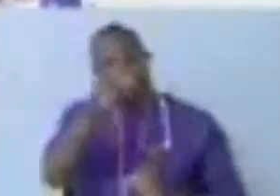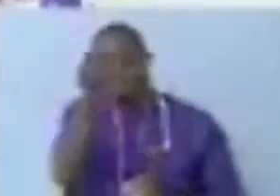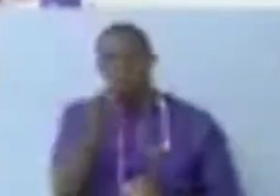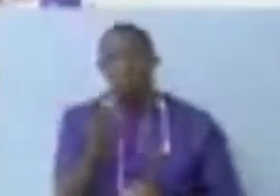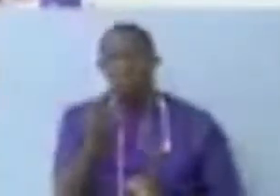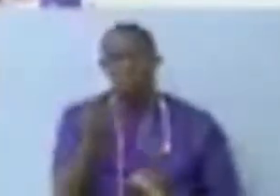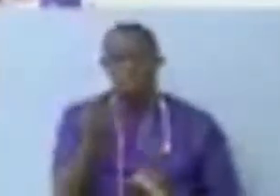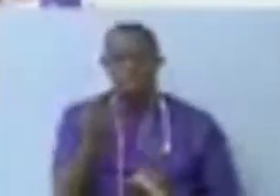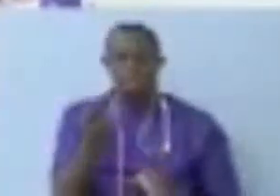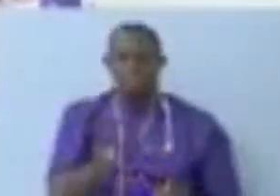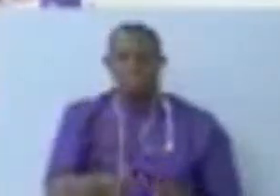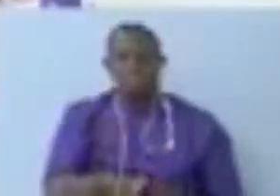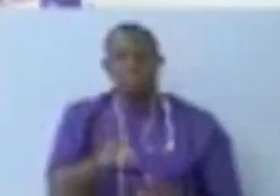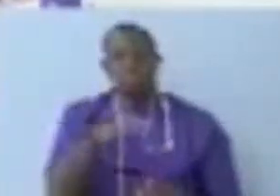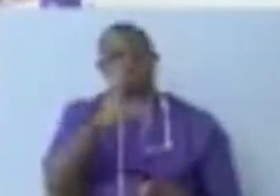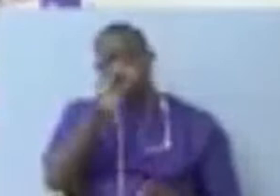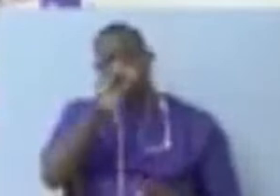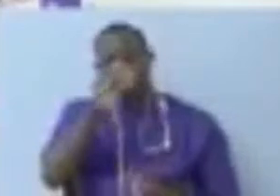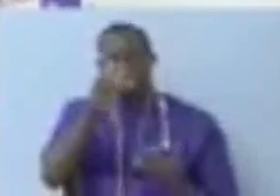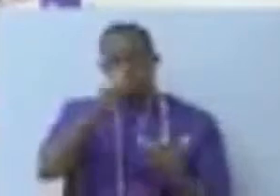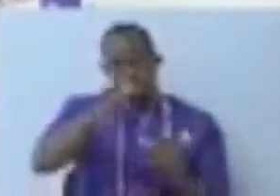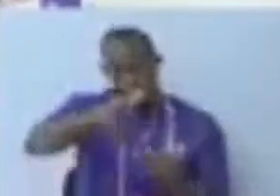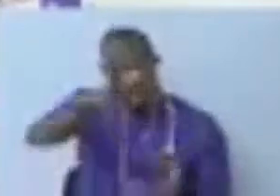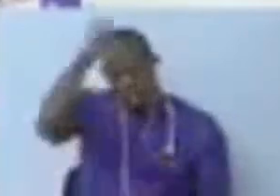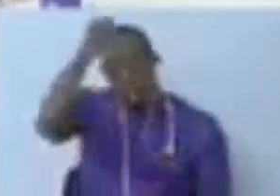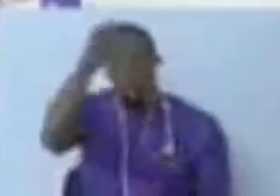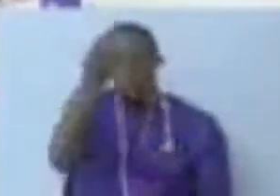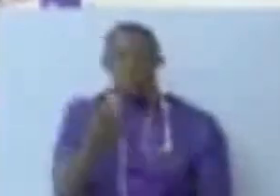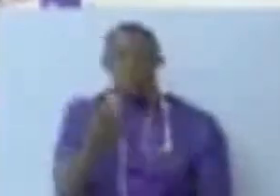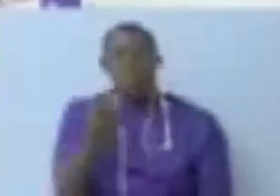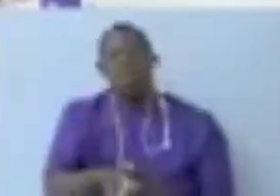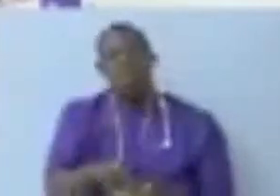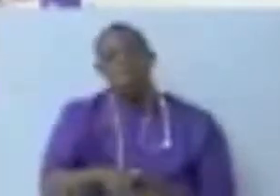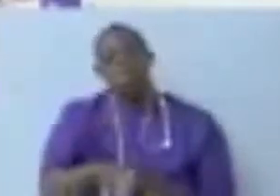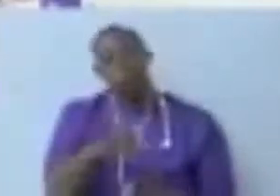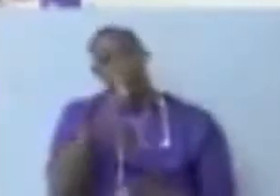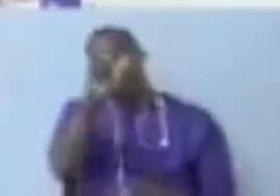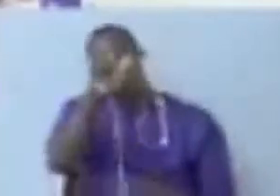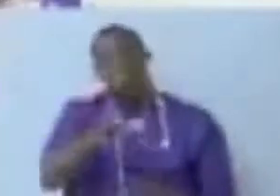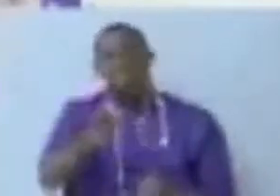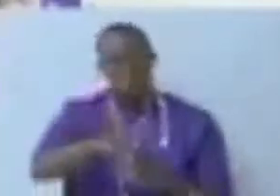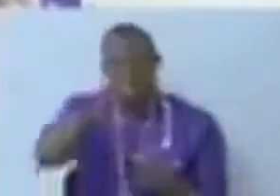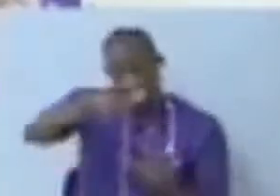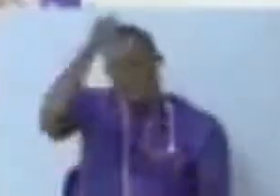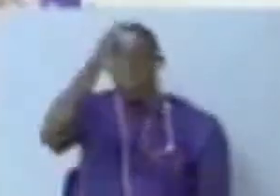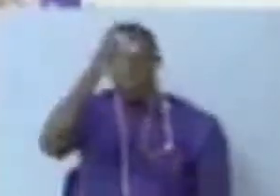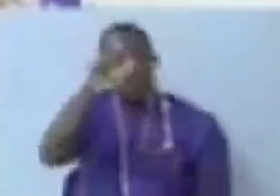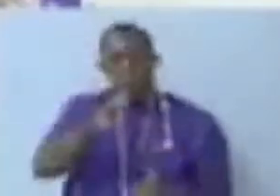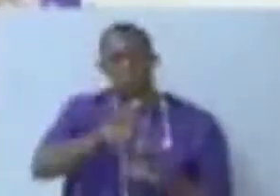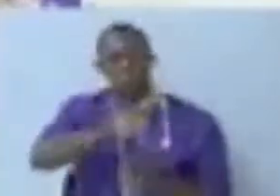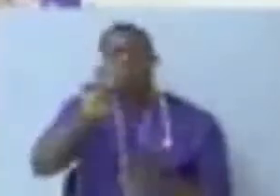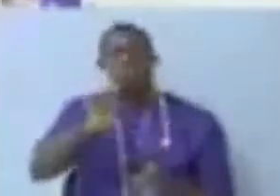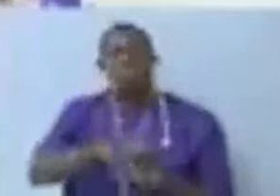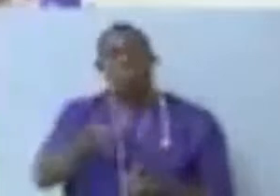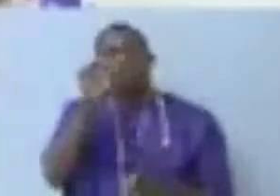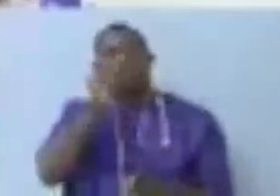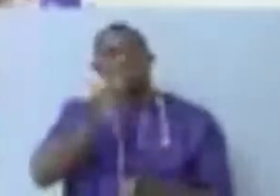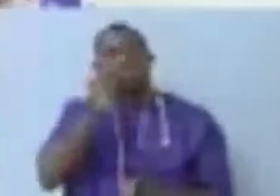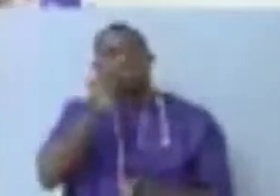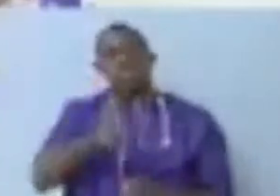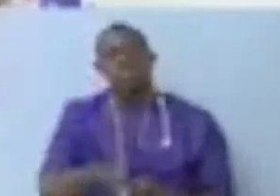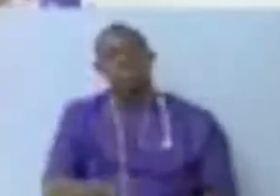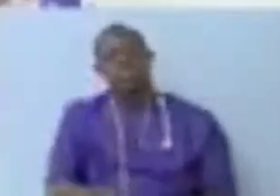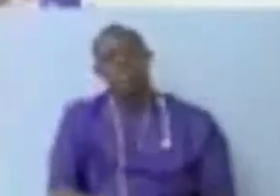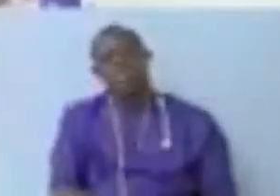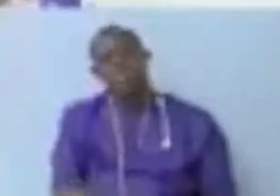He's not tall, he's just average height. He didn't even use the word in the average height. He said he's not tall.